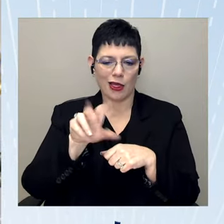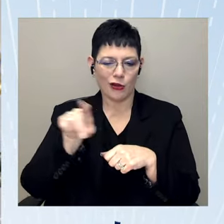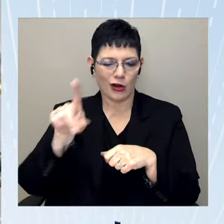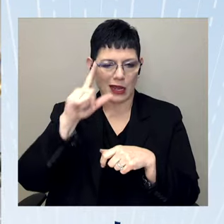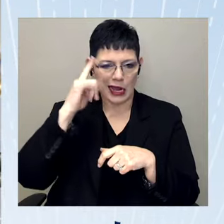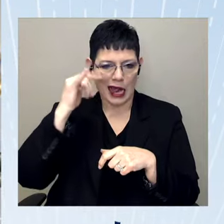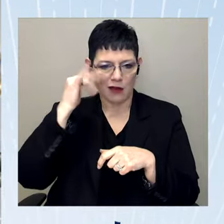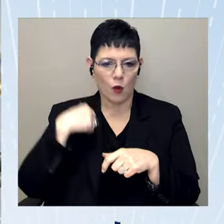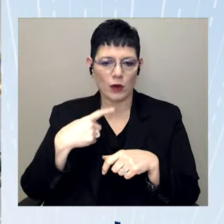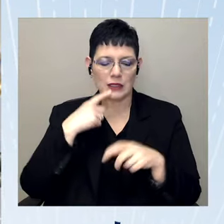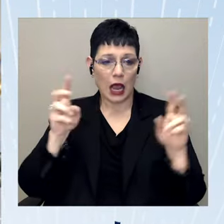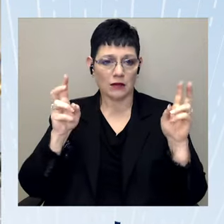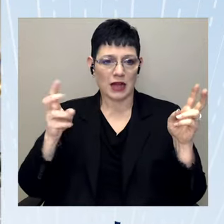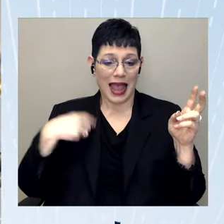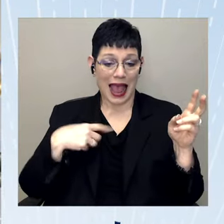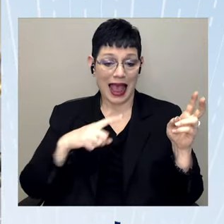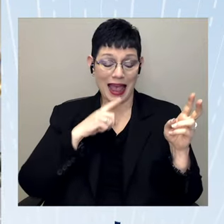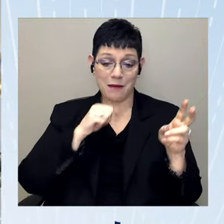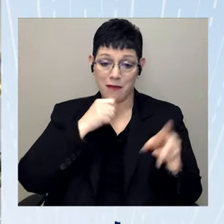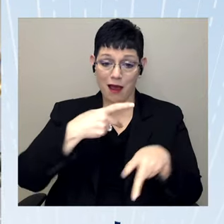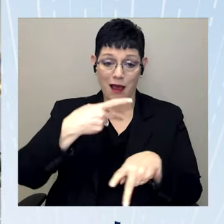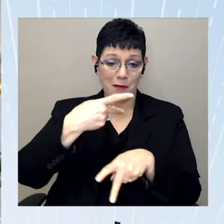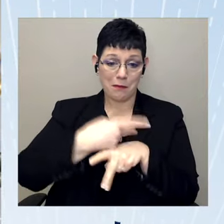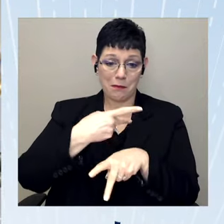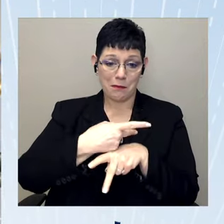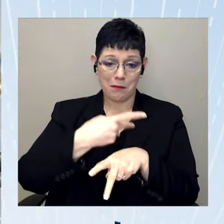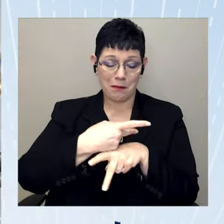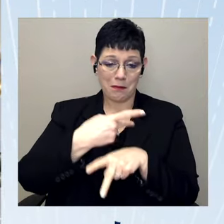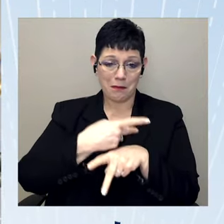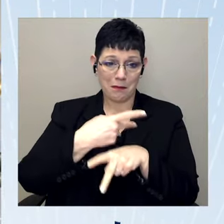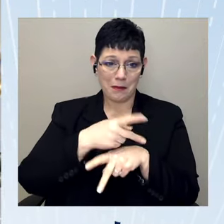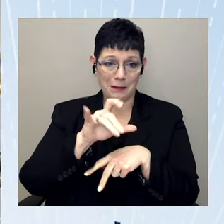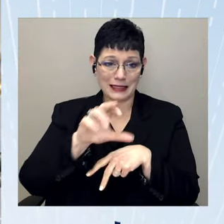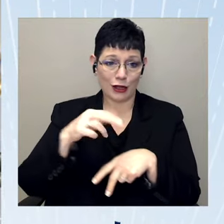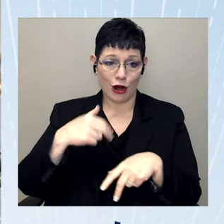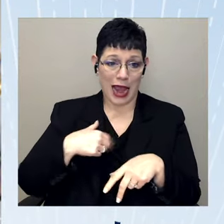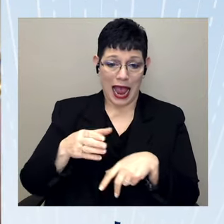am not a babysitter, and I have never sat on one.